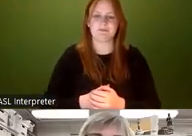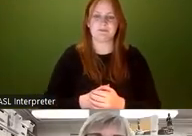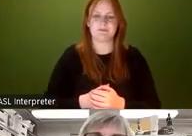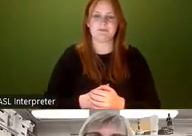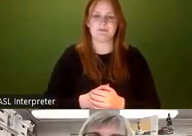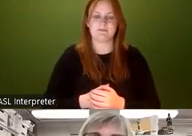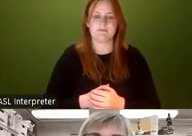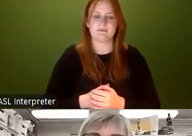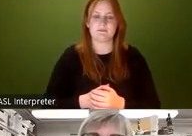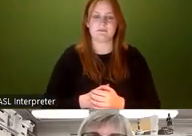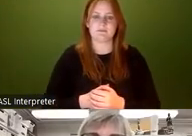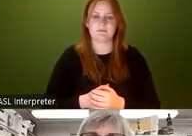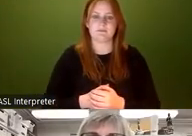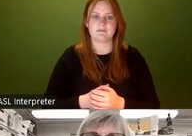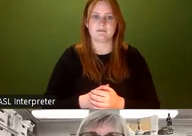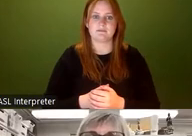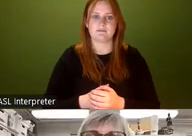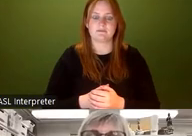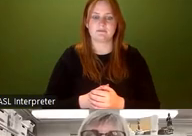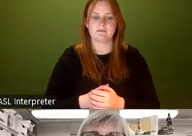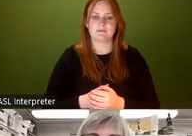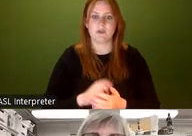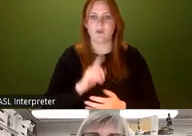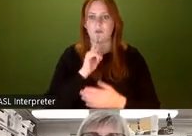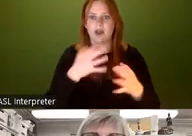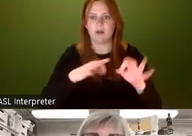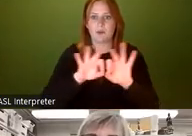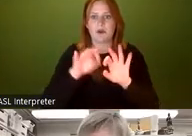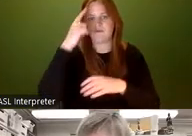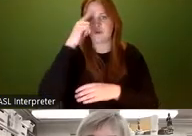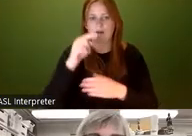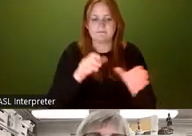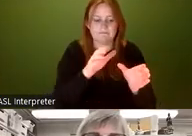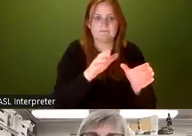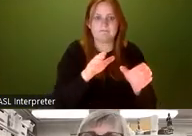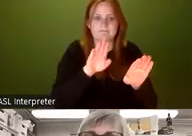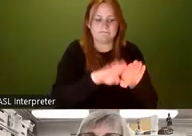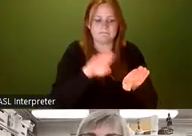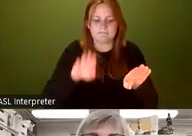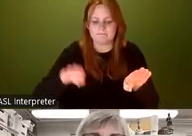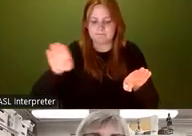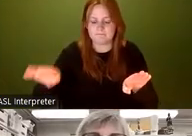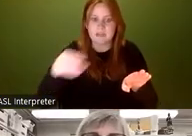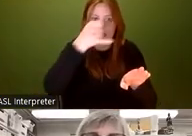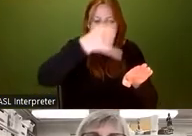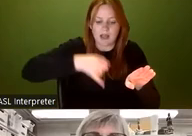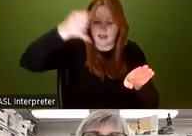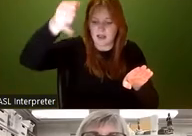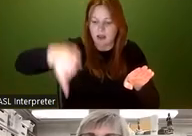cracks in the shelves, between the shelves. So a little bit of support. And I always put in a